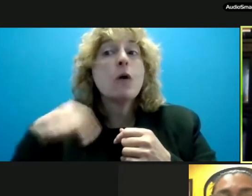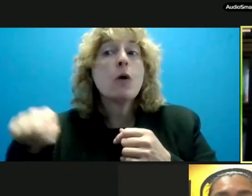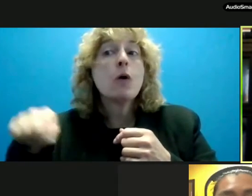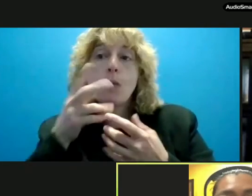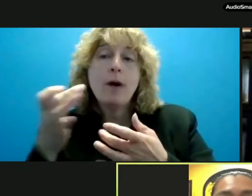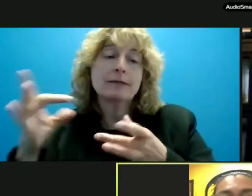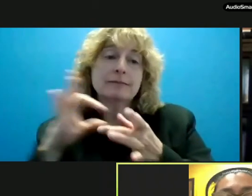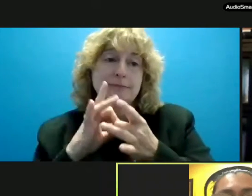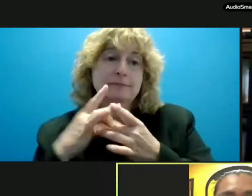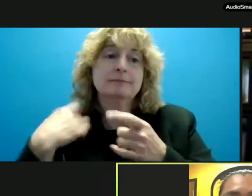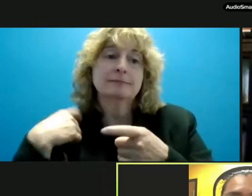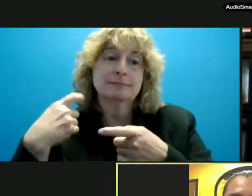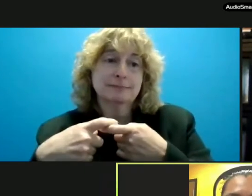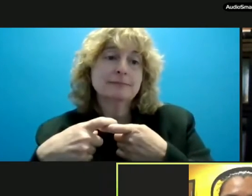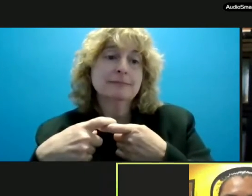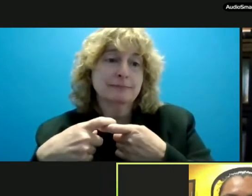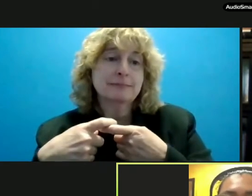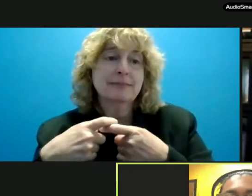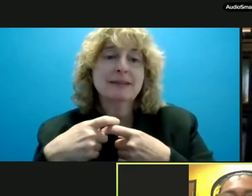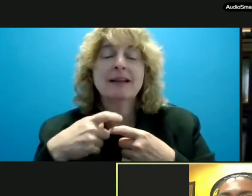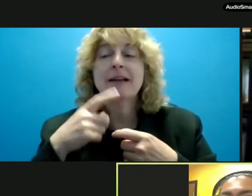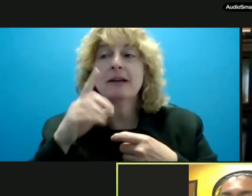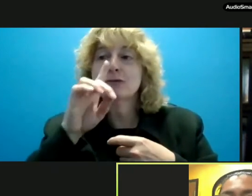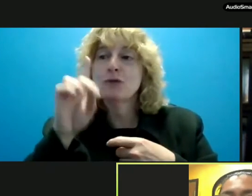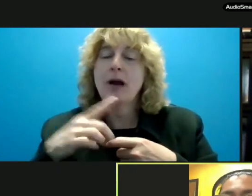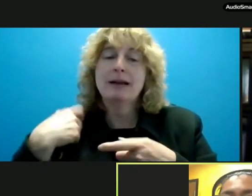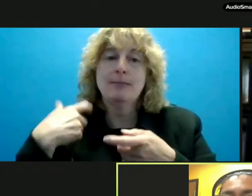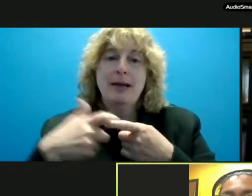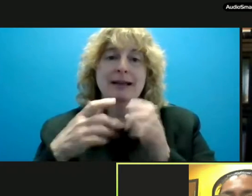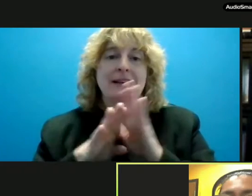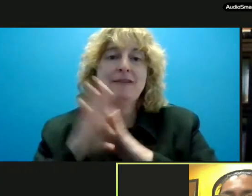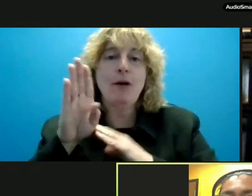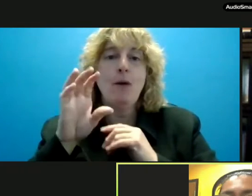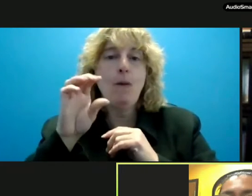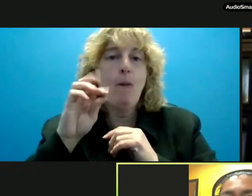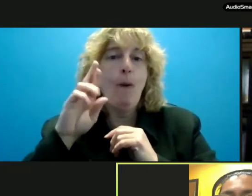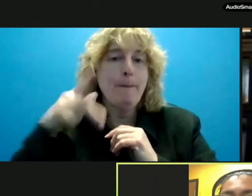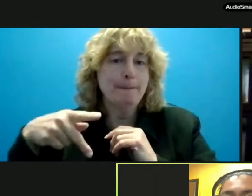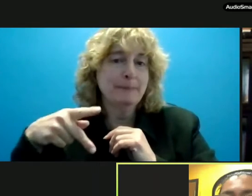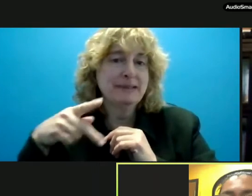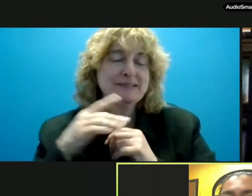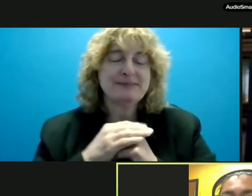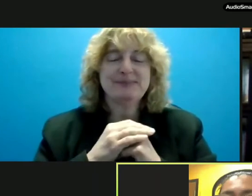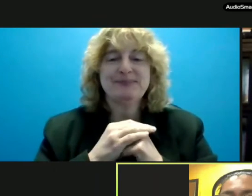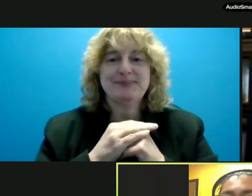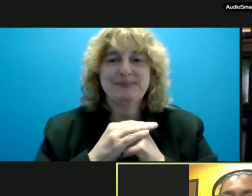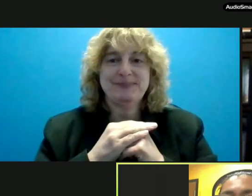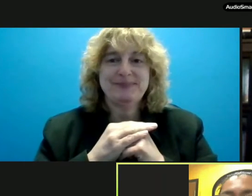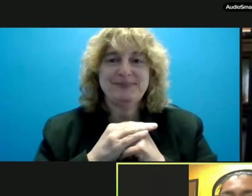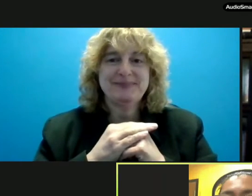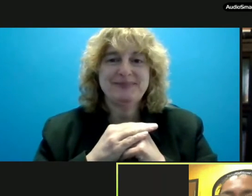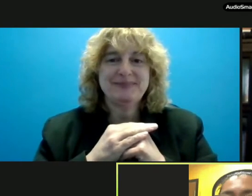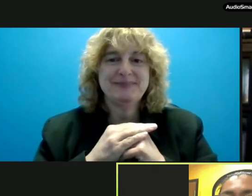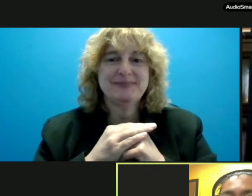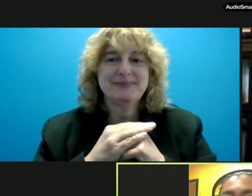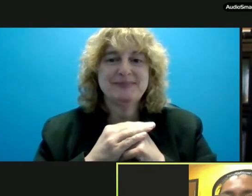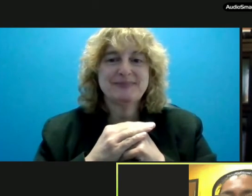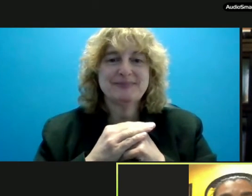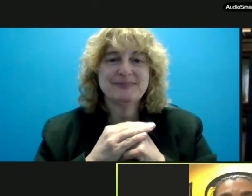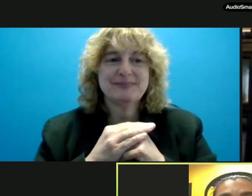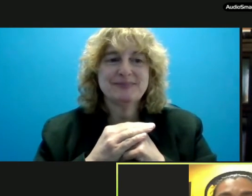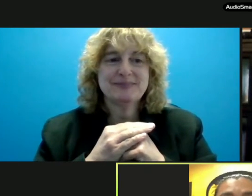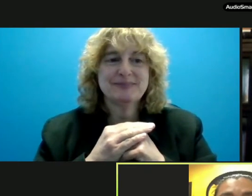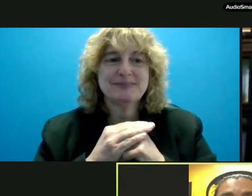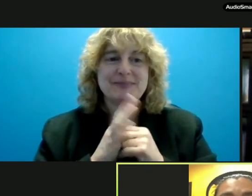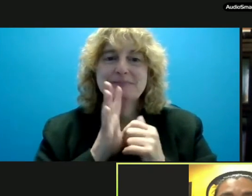us in Detroit Hispanic Development Corporation. We're going be doing the translation for you right now. And